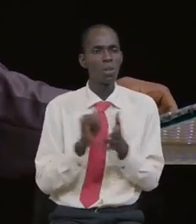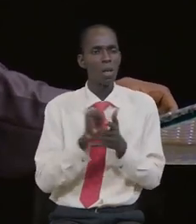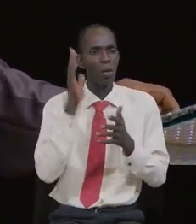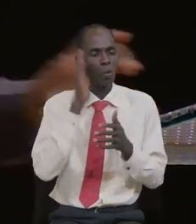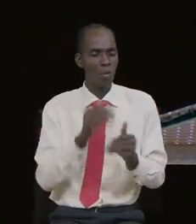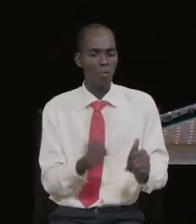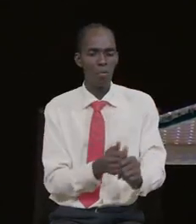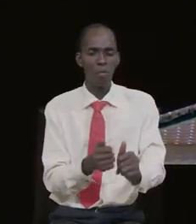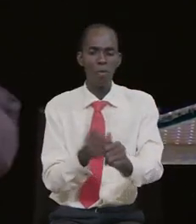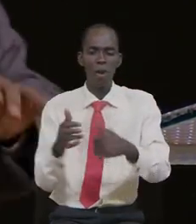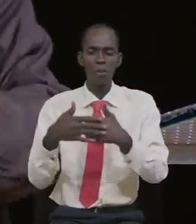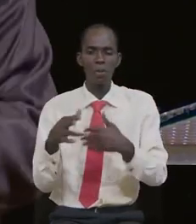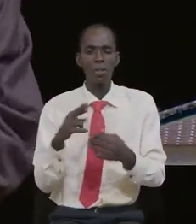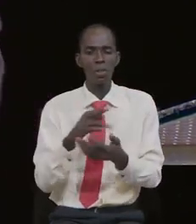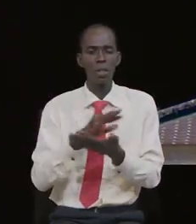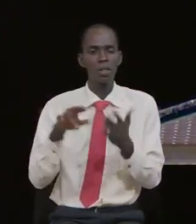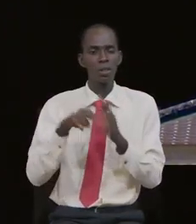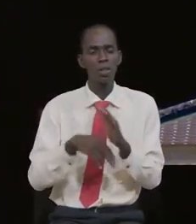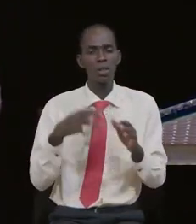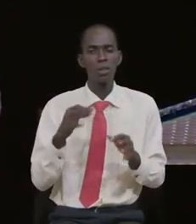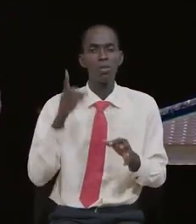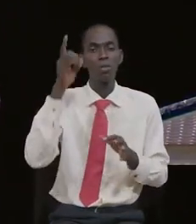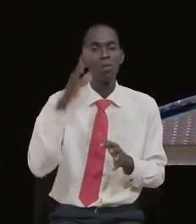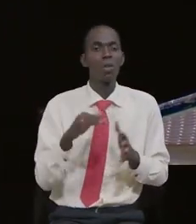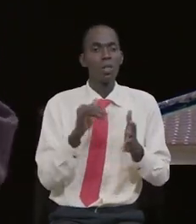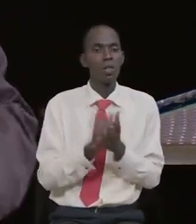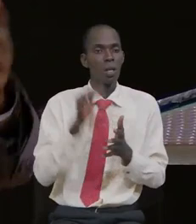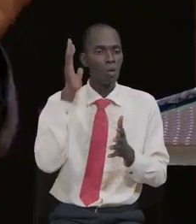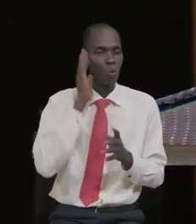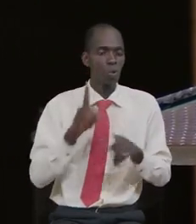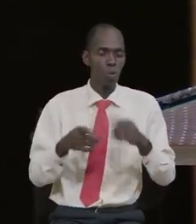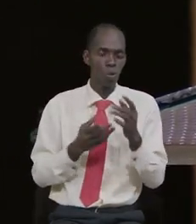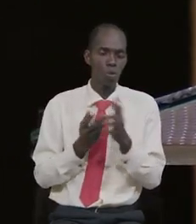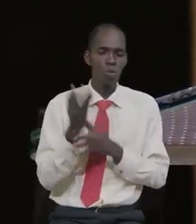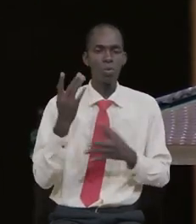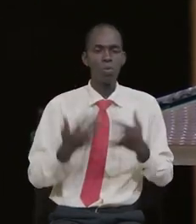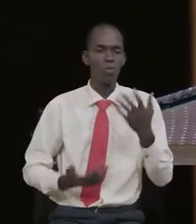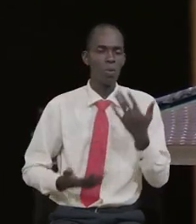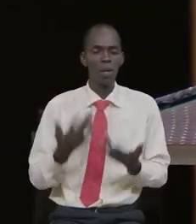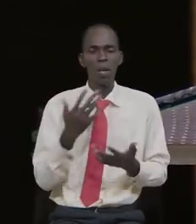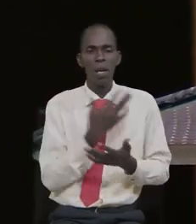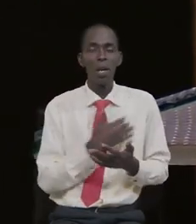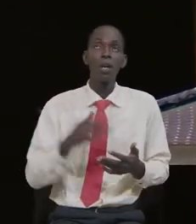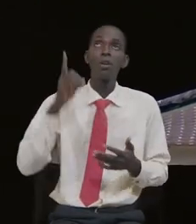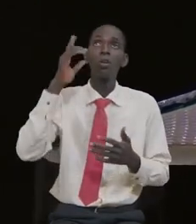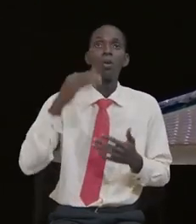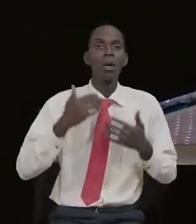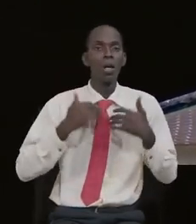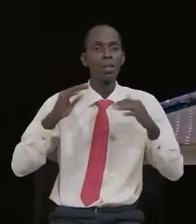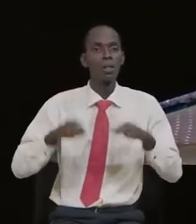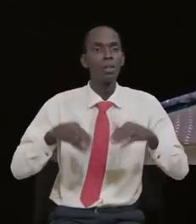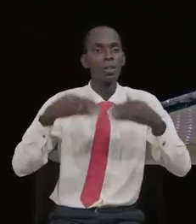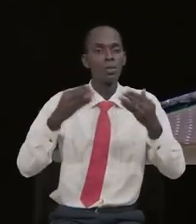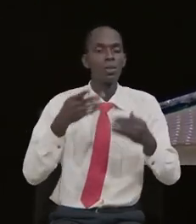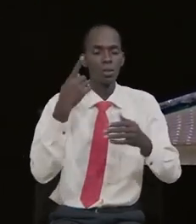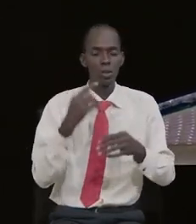the righteousness of the Lord that will pass through fire. And God had given the promise that when thou